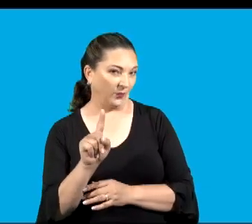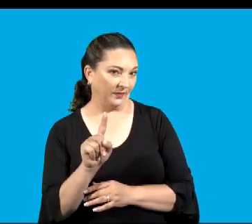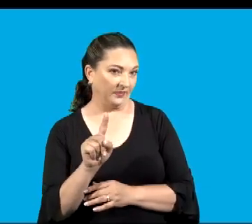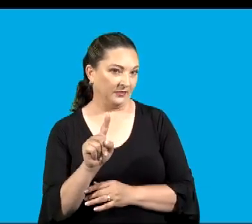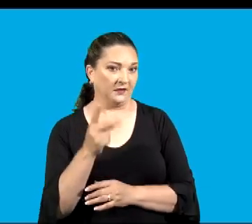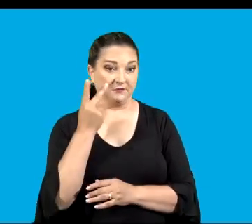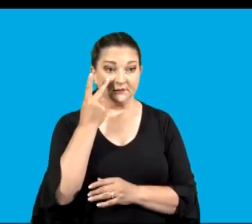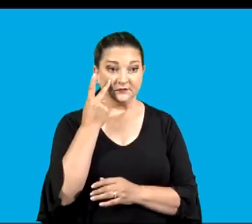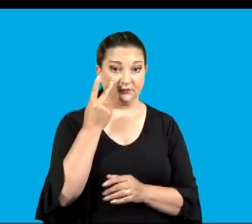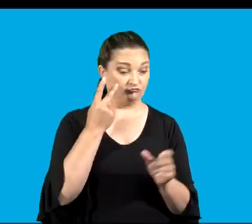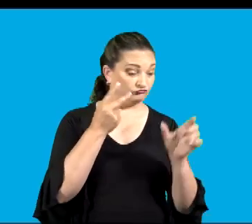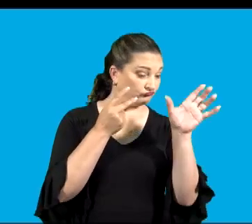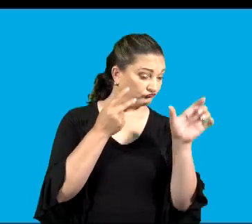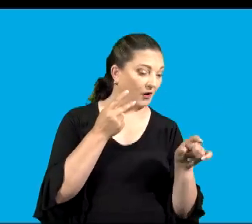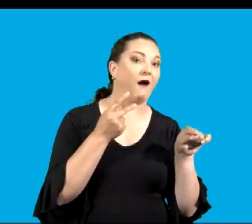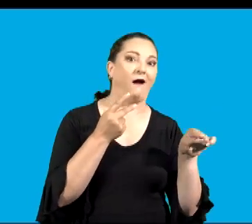3381. I can see invoice